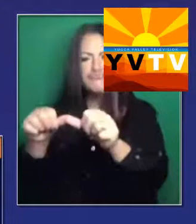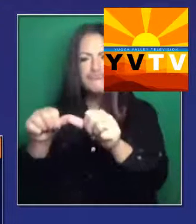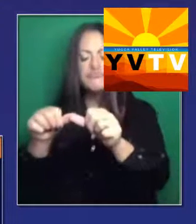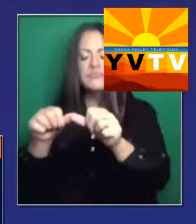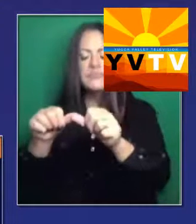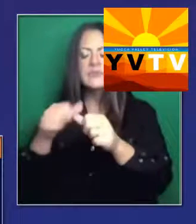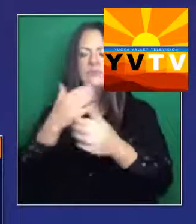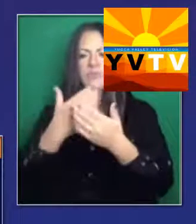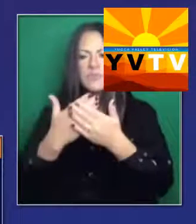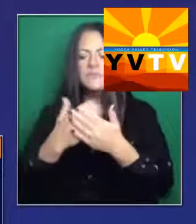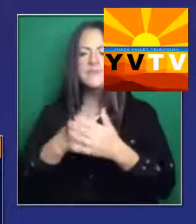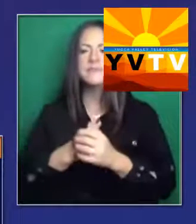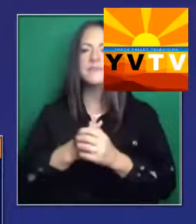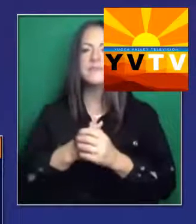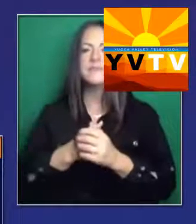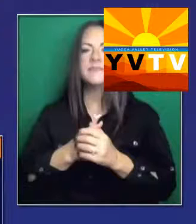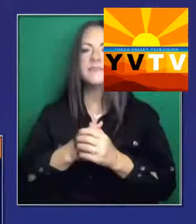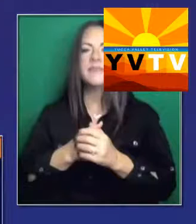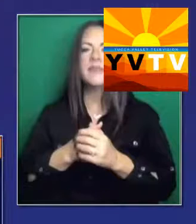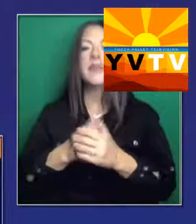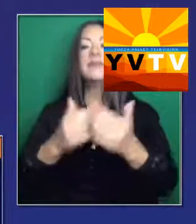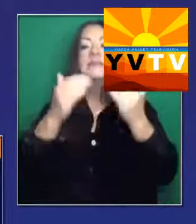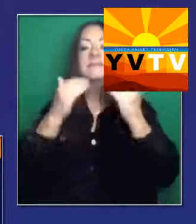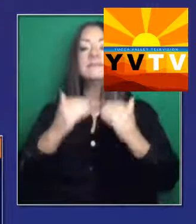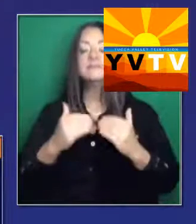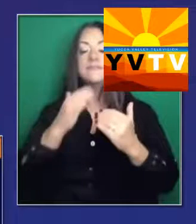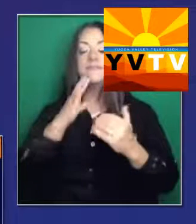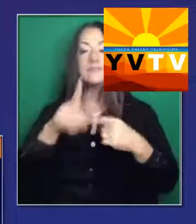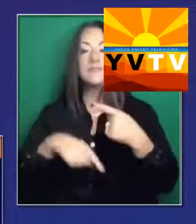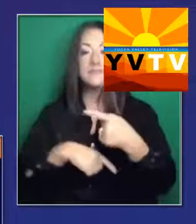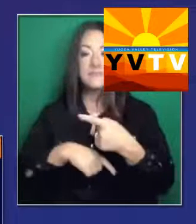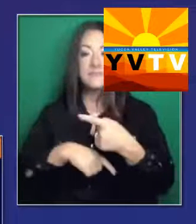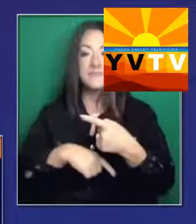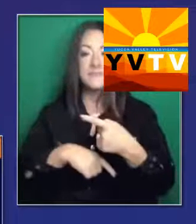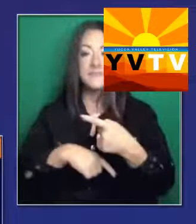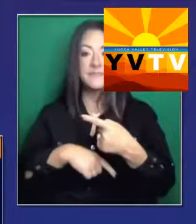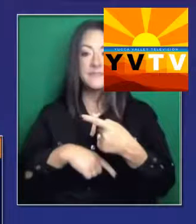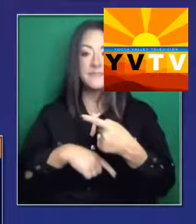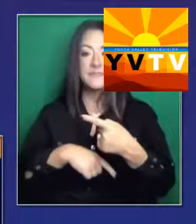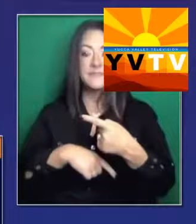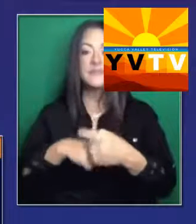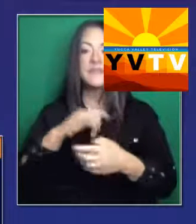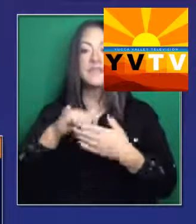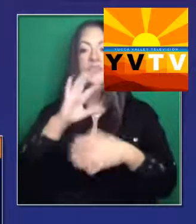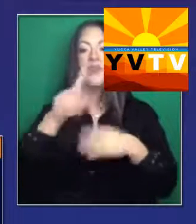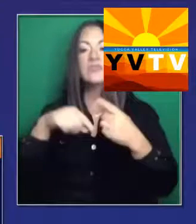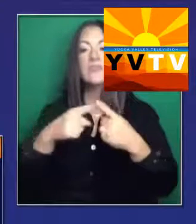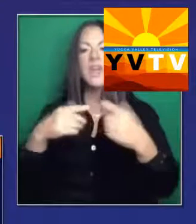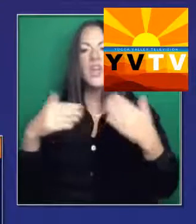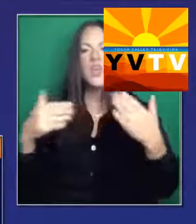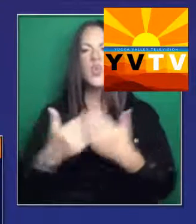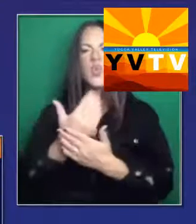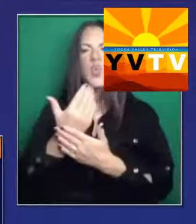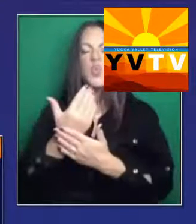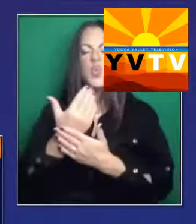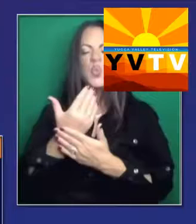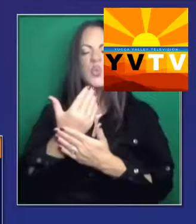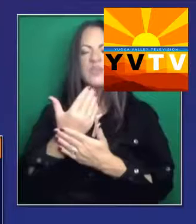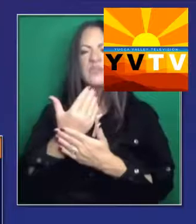of updating you on our conditions on a more consistent basis, a new strain, this was brought up last